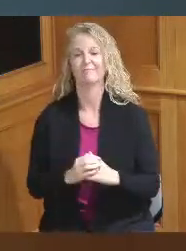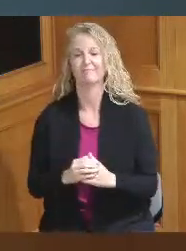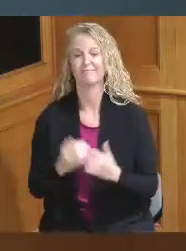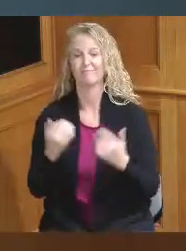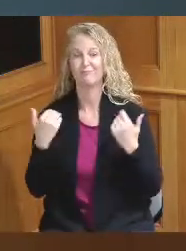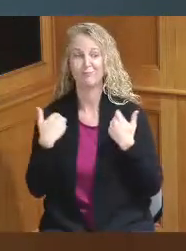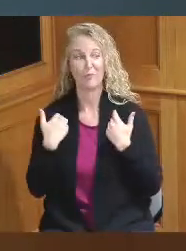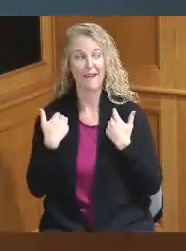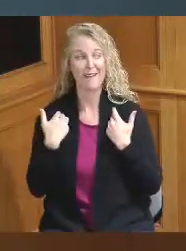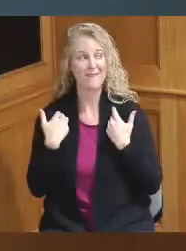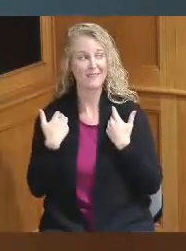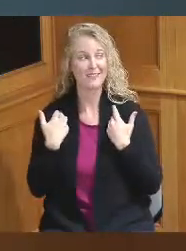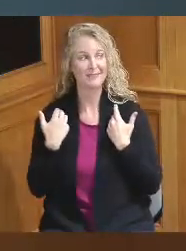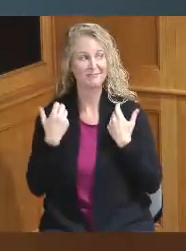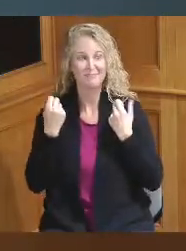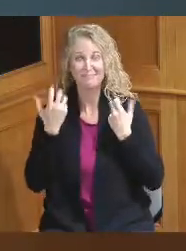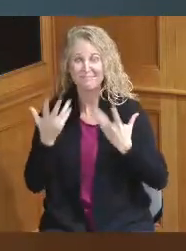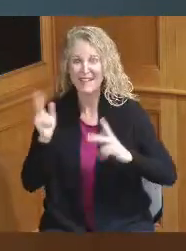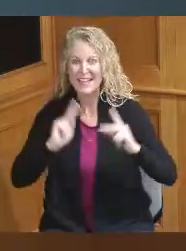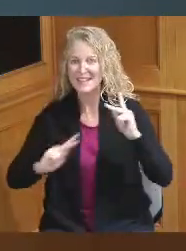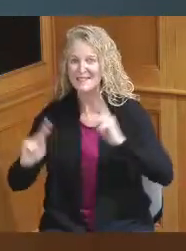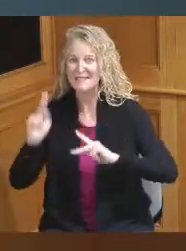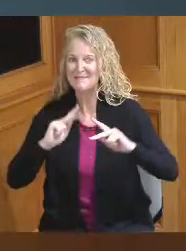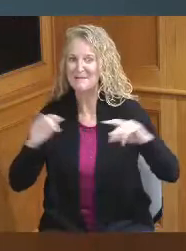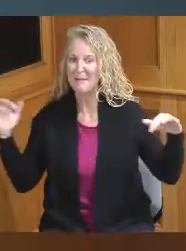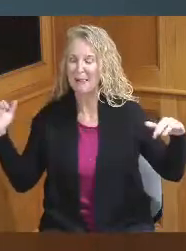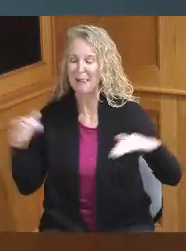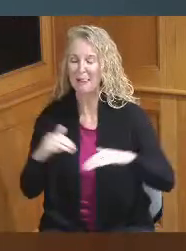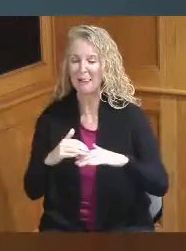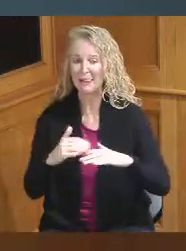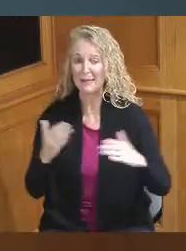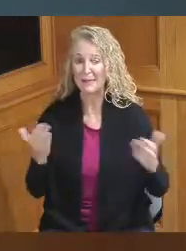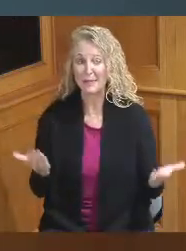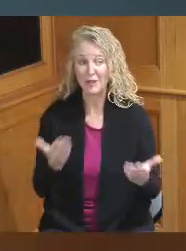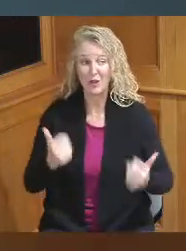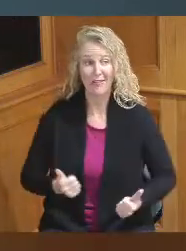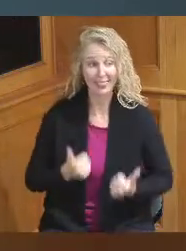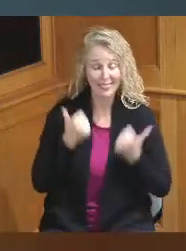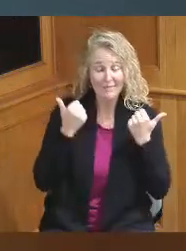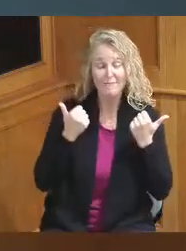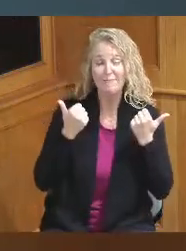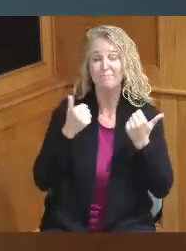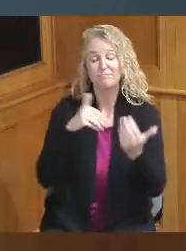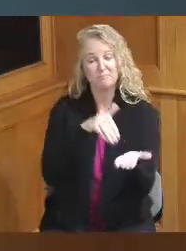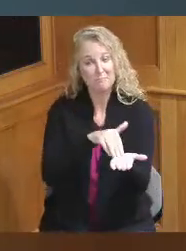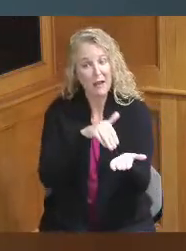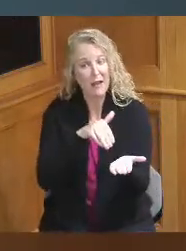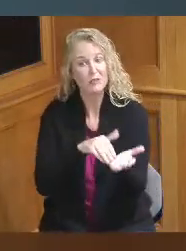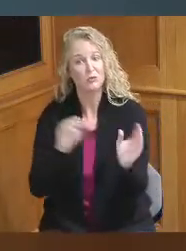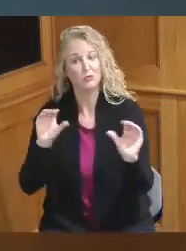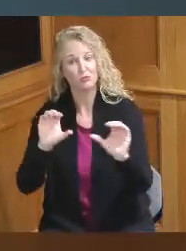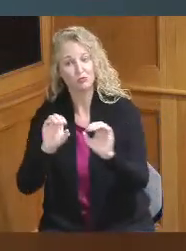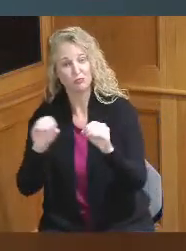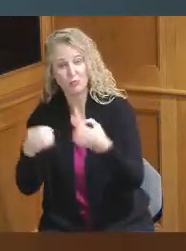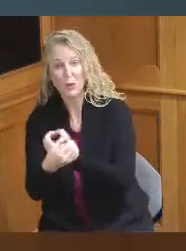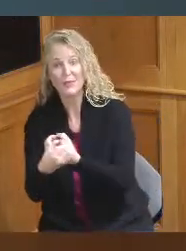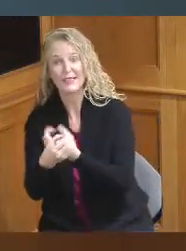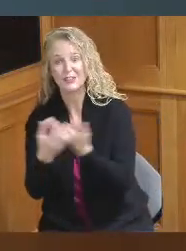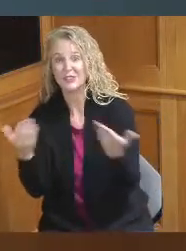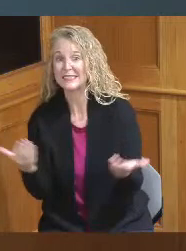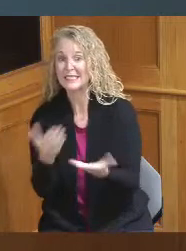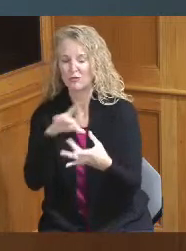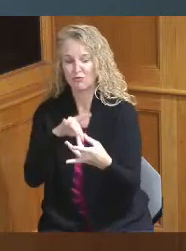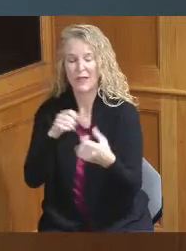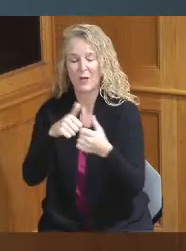a lot of folks, survivors, doctors, organizations who are in